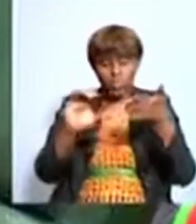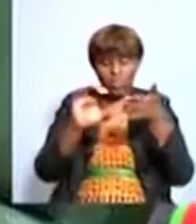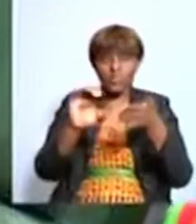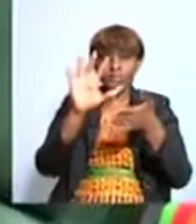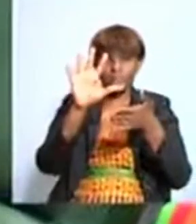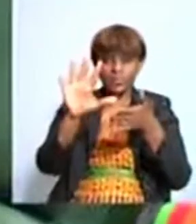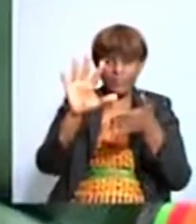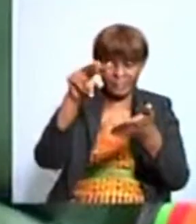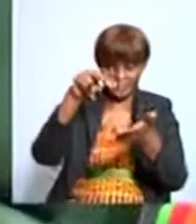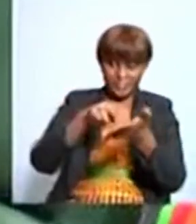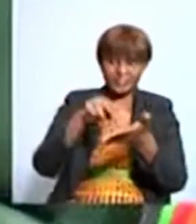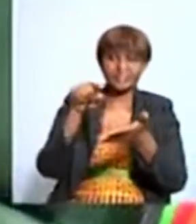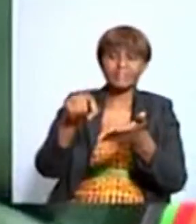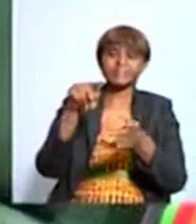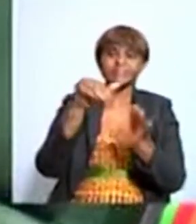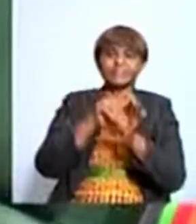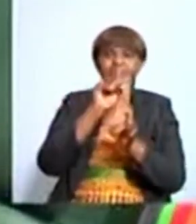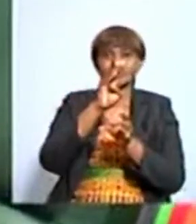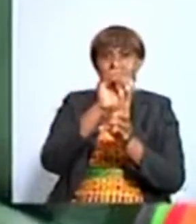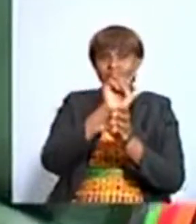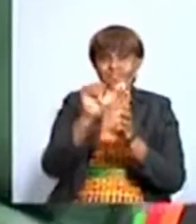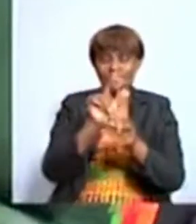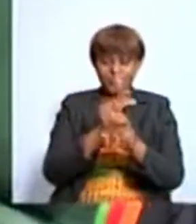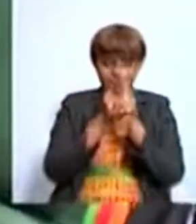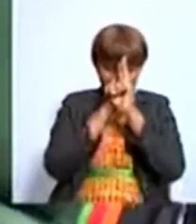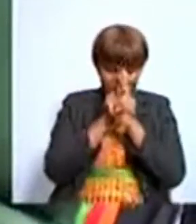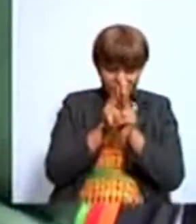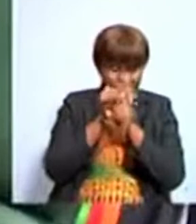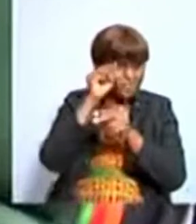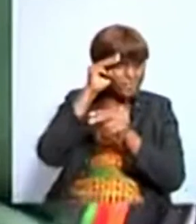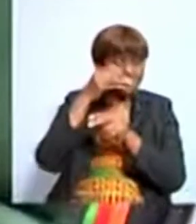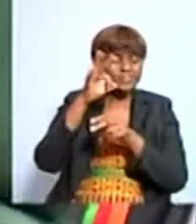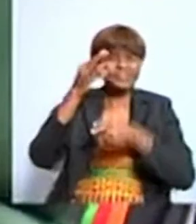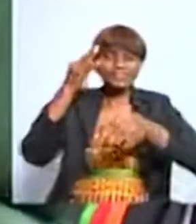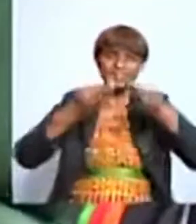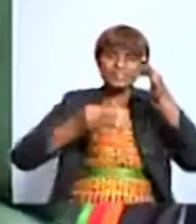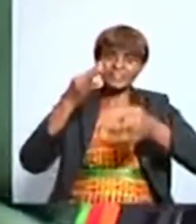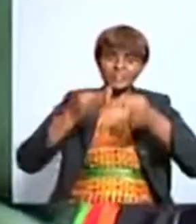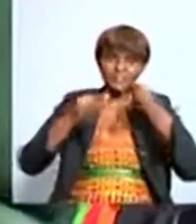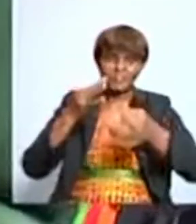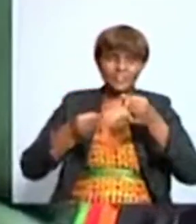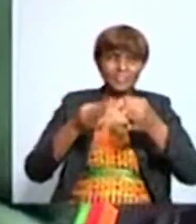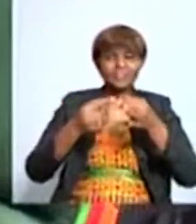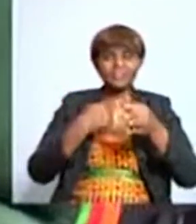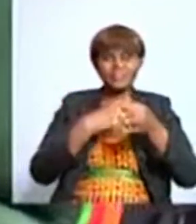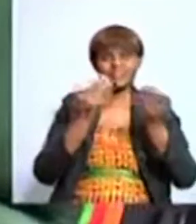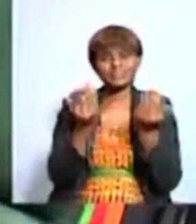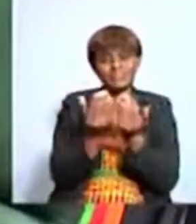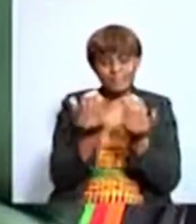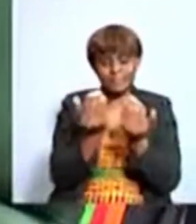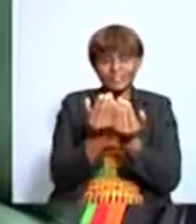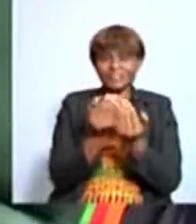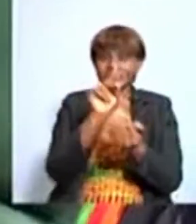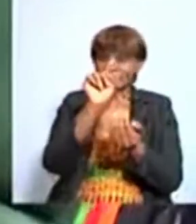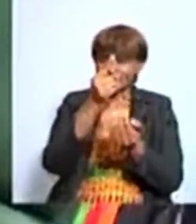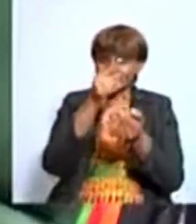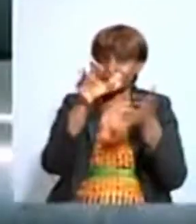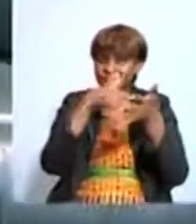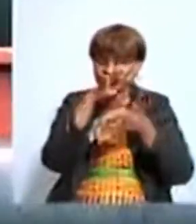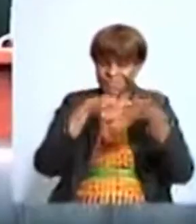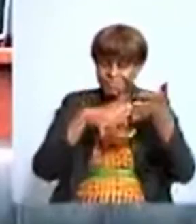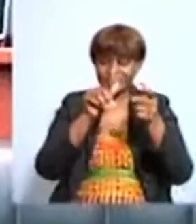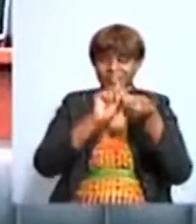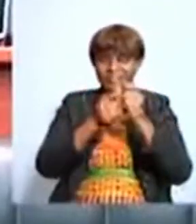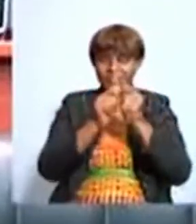stands part of the bill. The Honourable Minister of Justice. I beg to move that the first schedule be amended